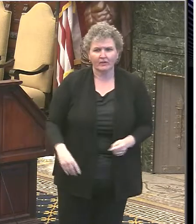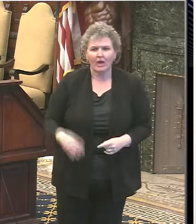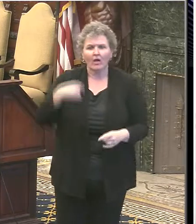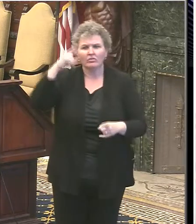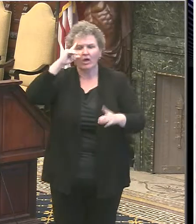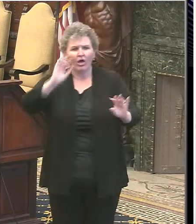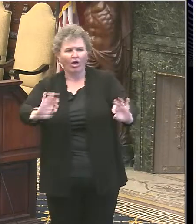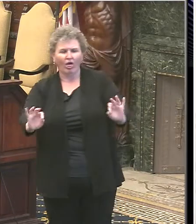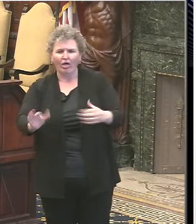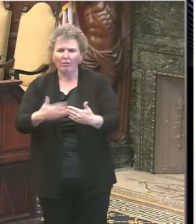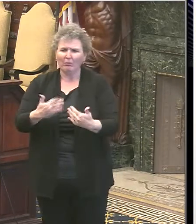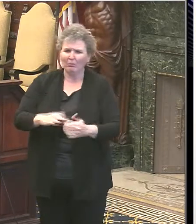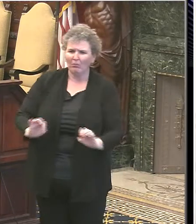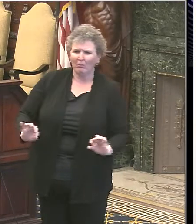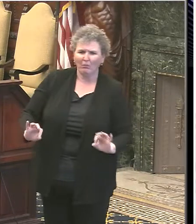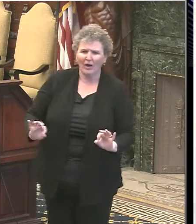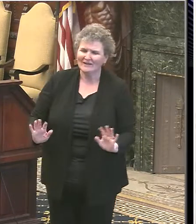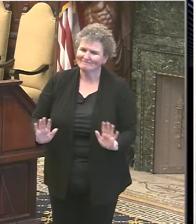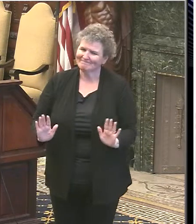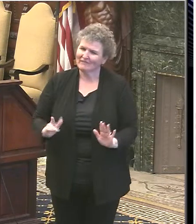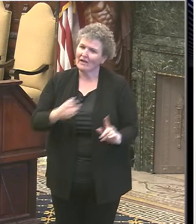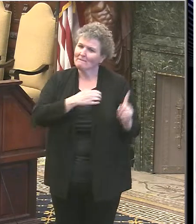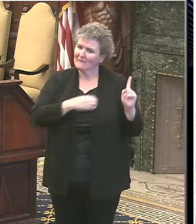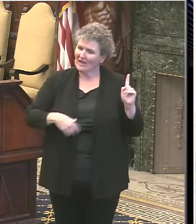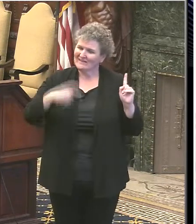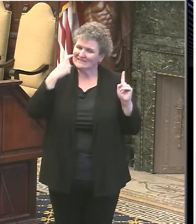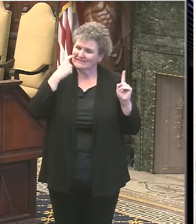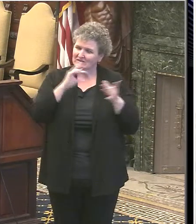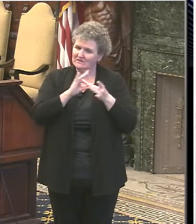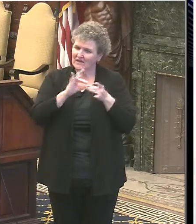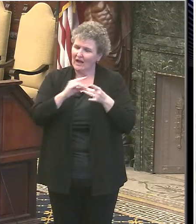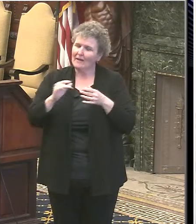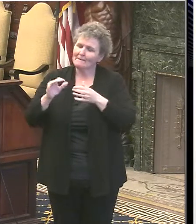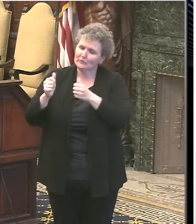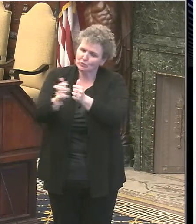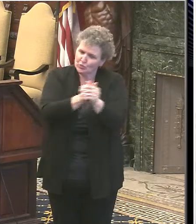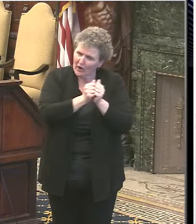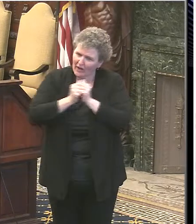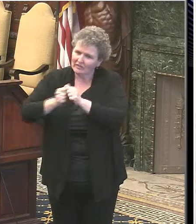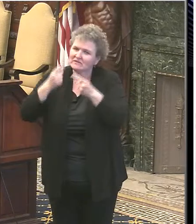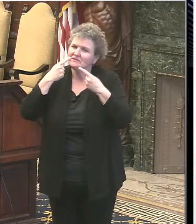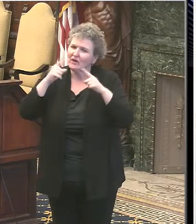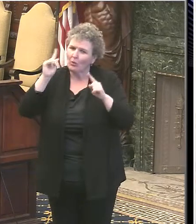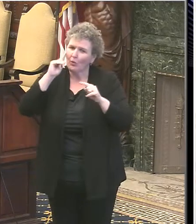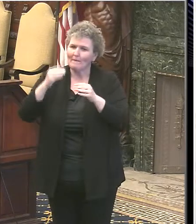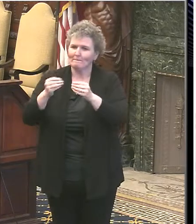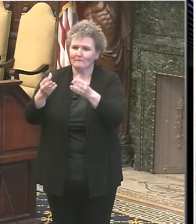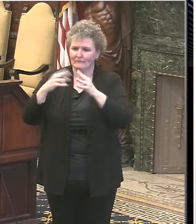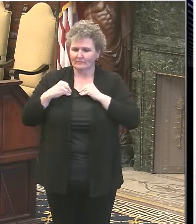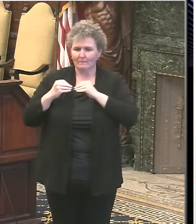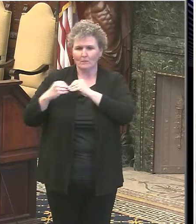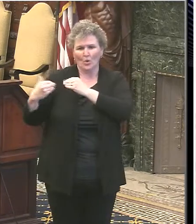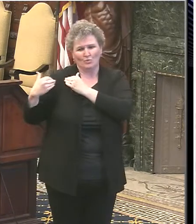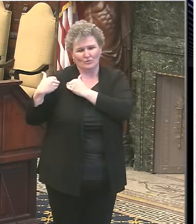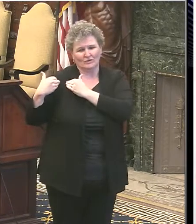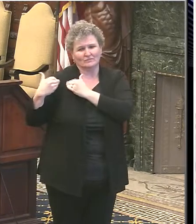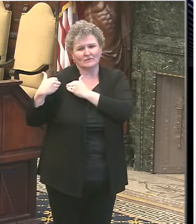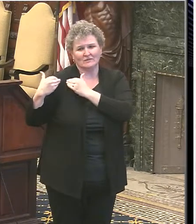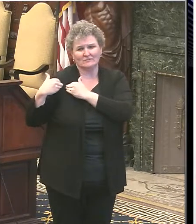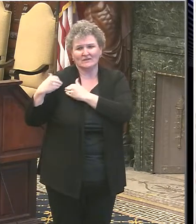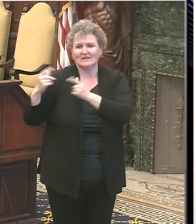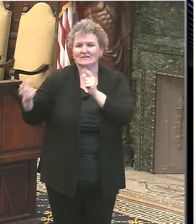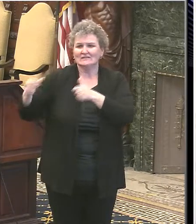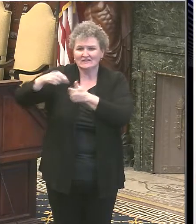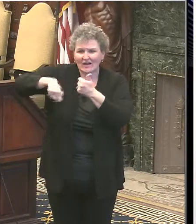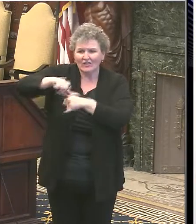Mayor Kenney just said, we will get through this together, especially if we each play our part in keeping one another safe throughout